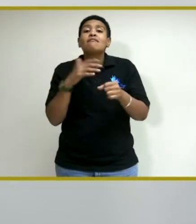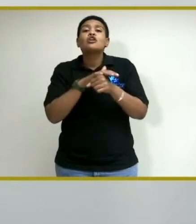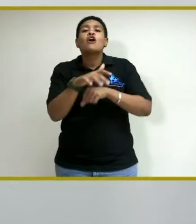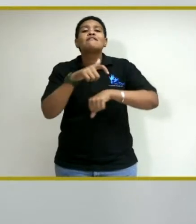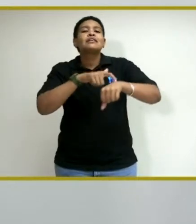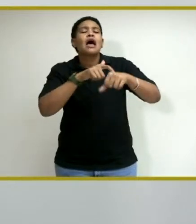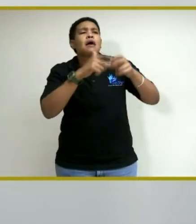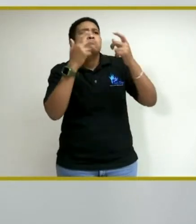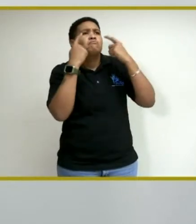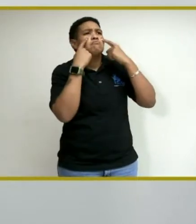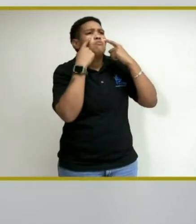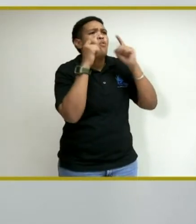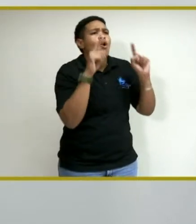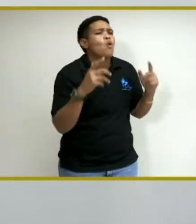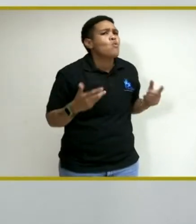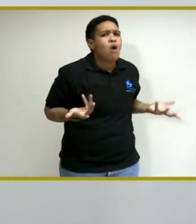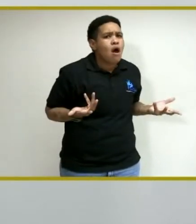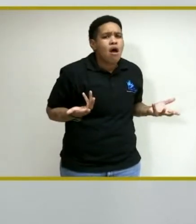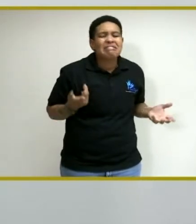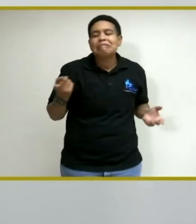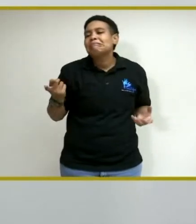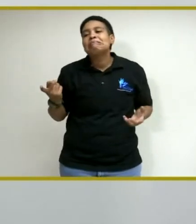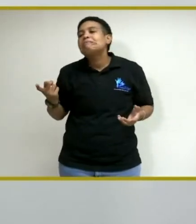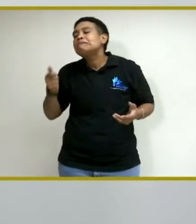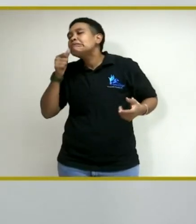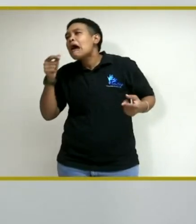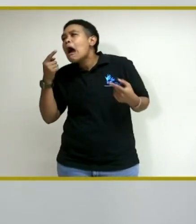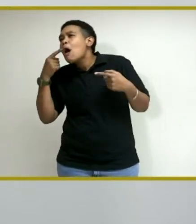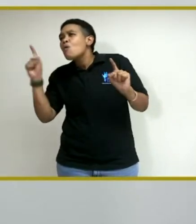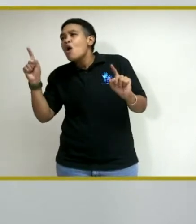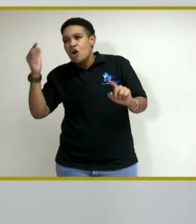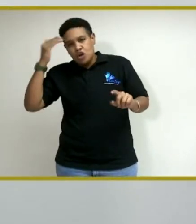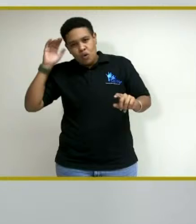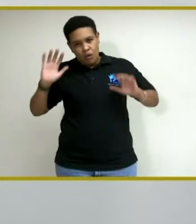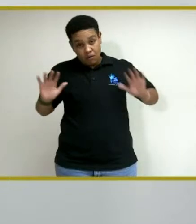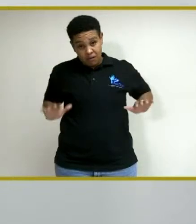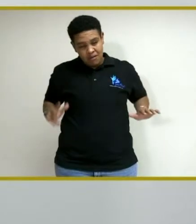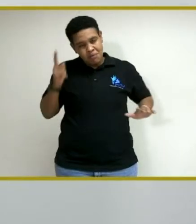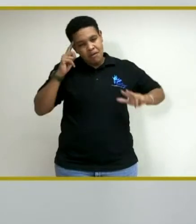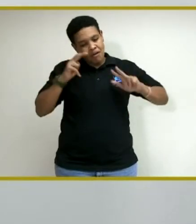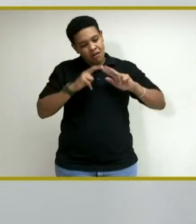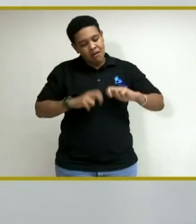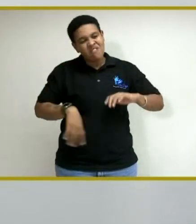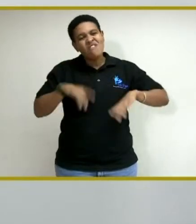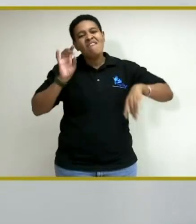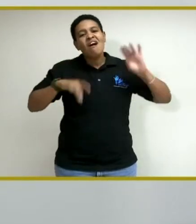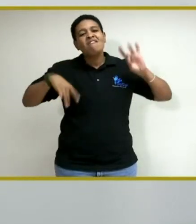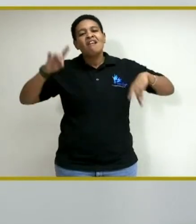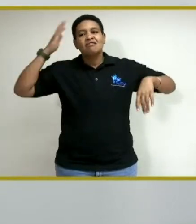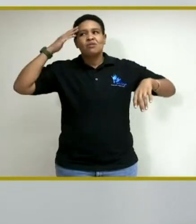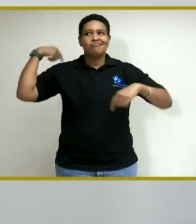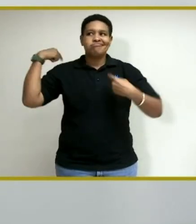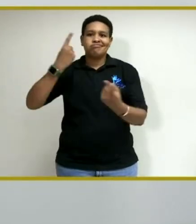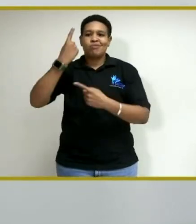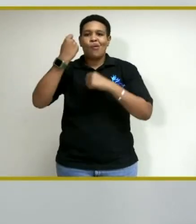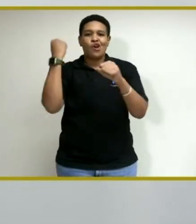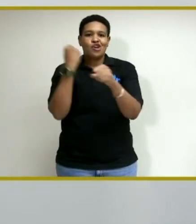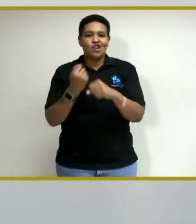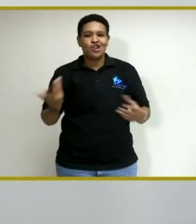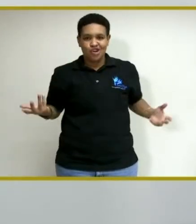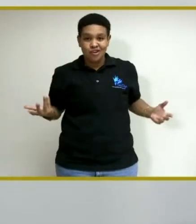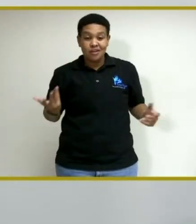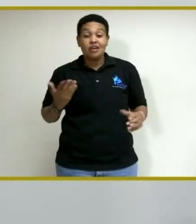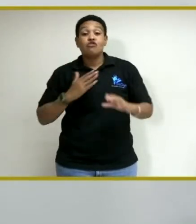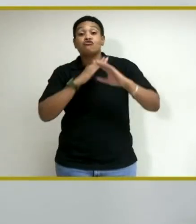what works best. The truth is that restrictions, restricting